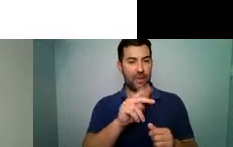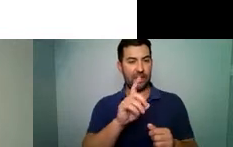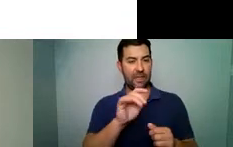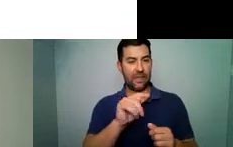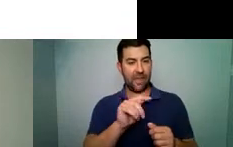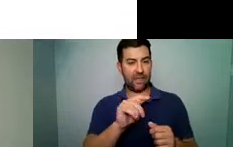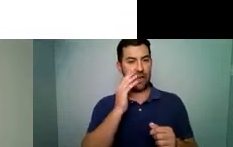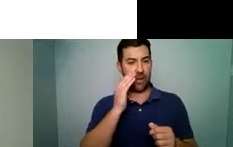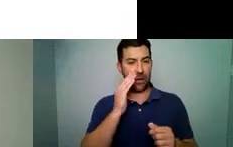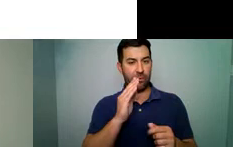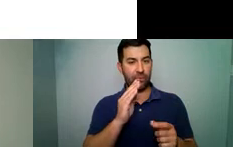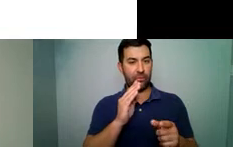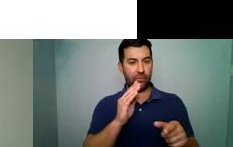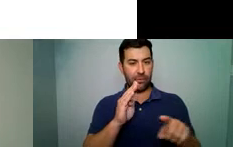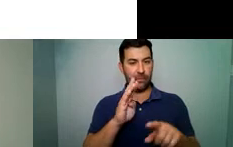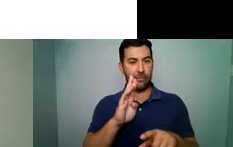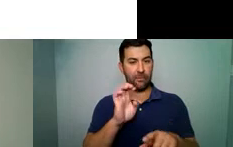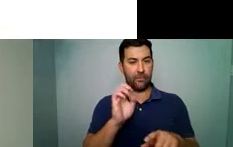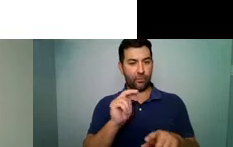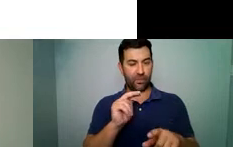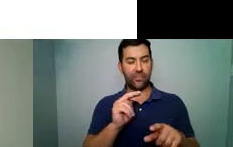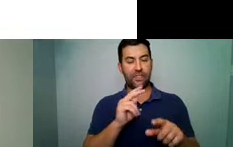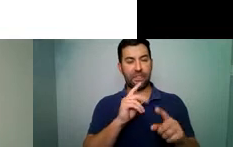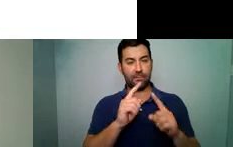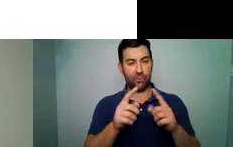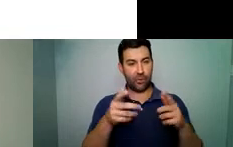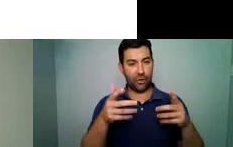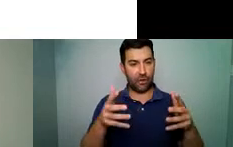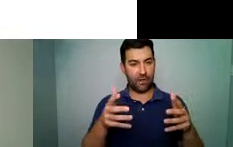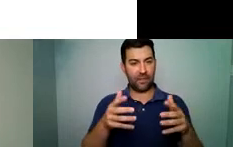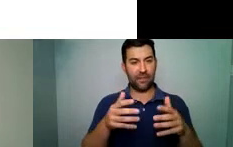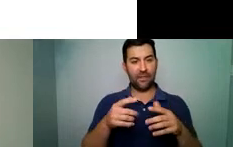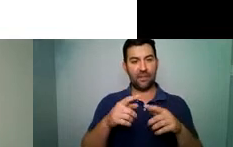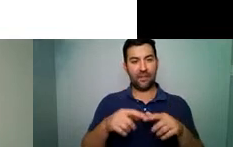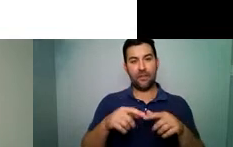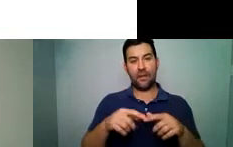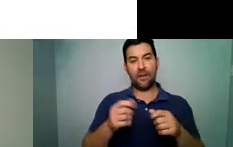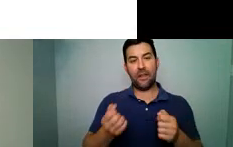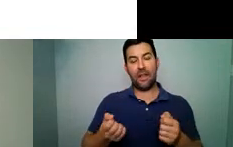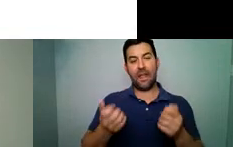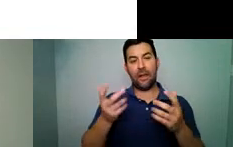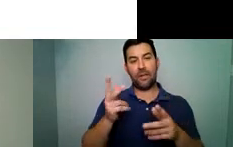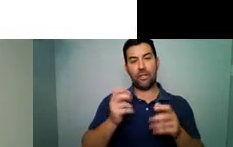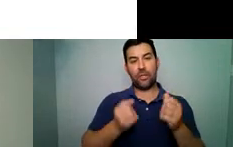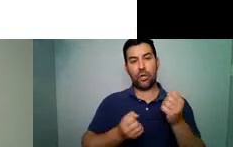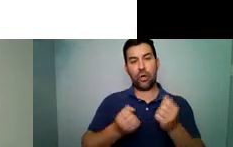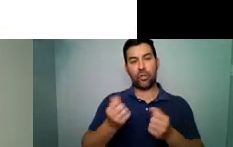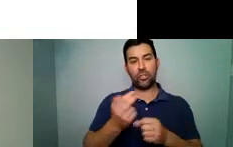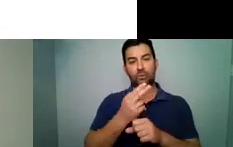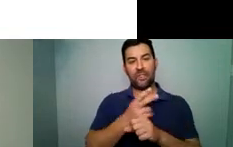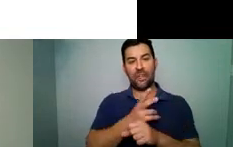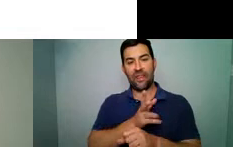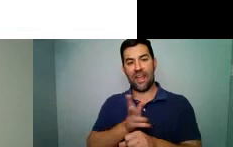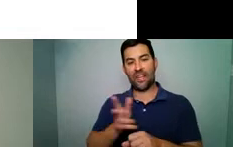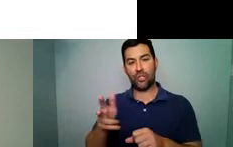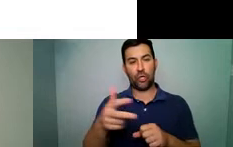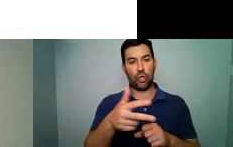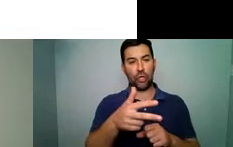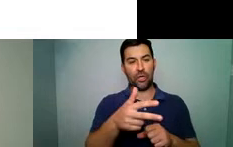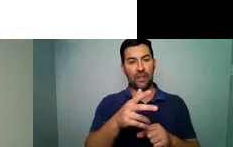well. They depend on a number of vehicles using the turn at that intersection, both in